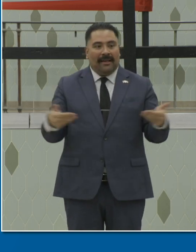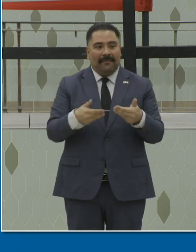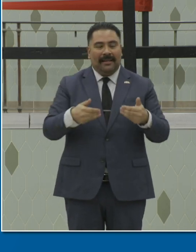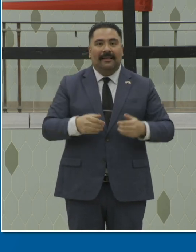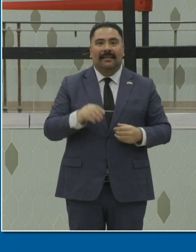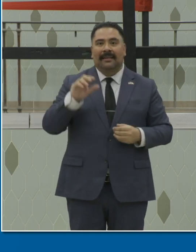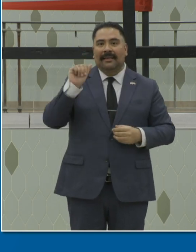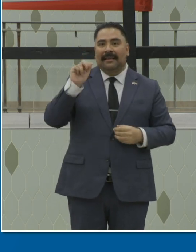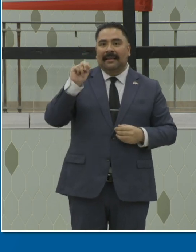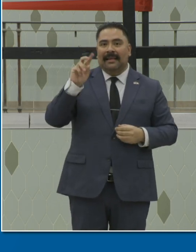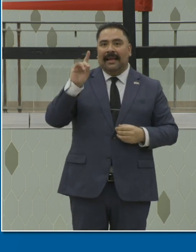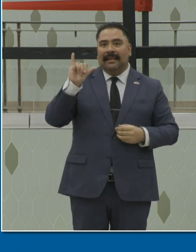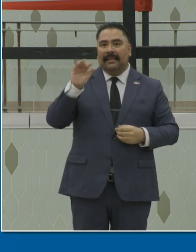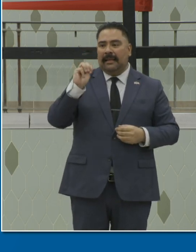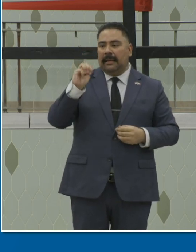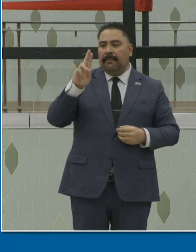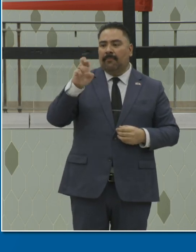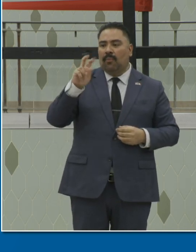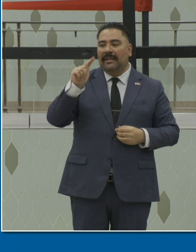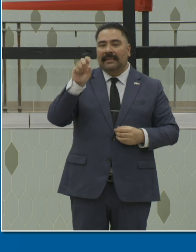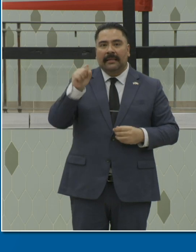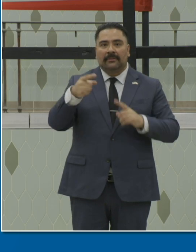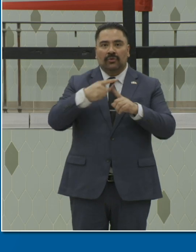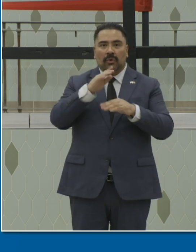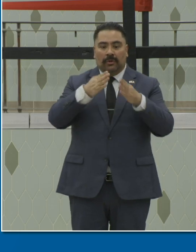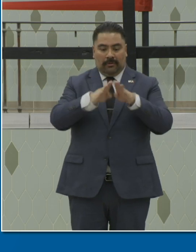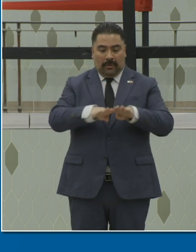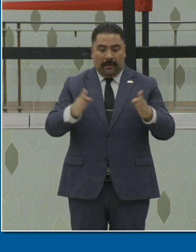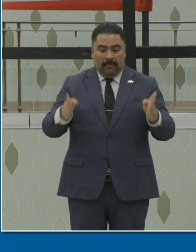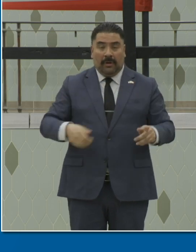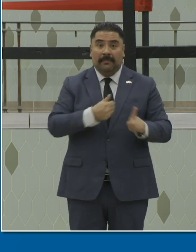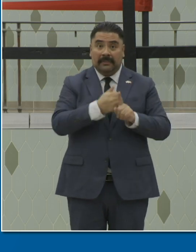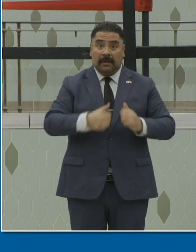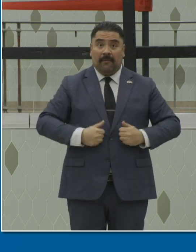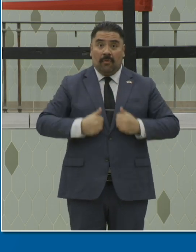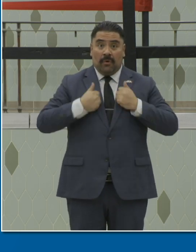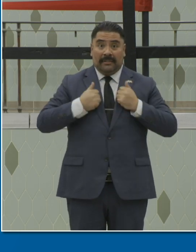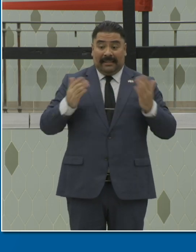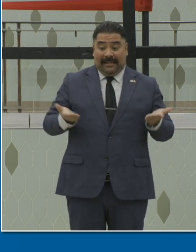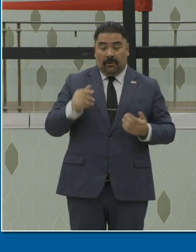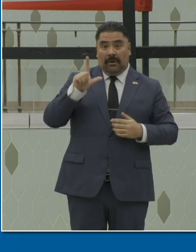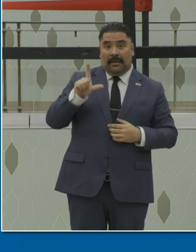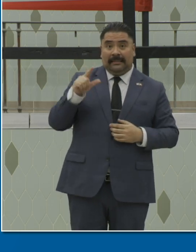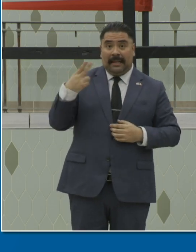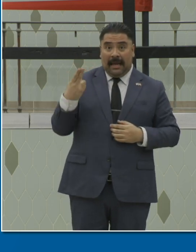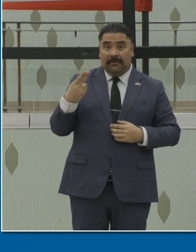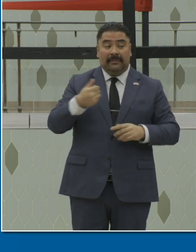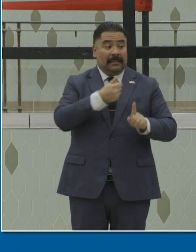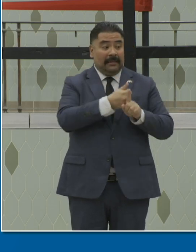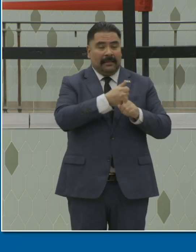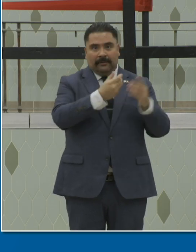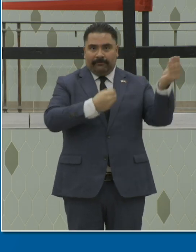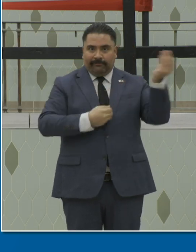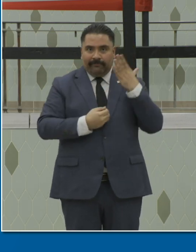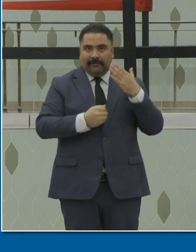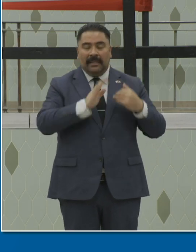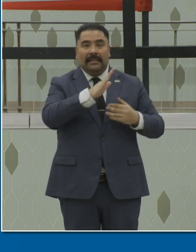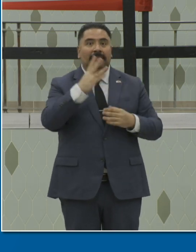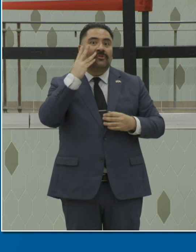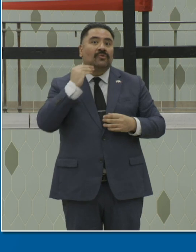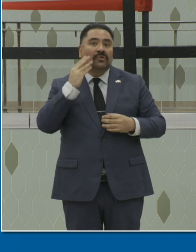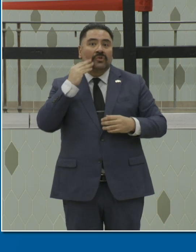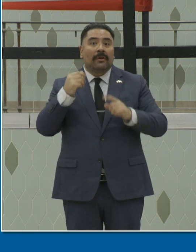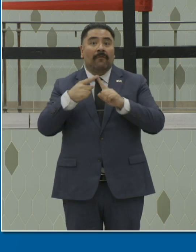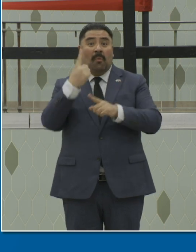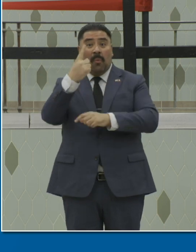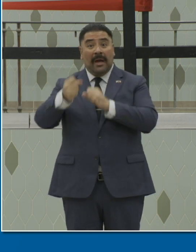welcoming Andy Muentes to the podium. Andy is a resident of Lawson House. Andy shared with me his journey